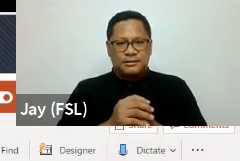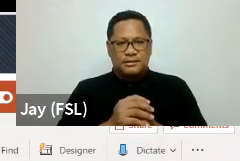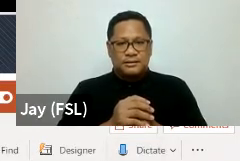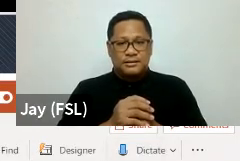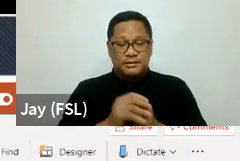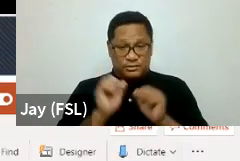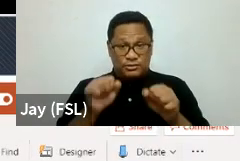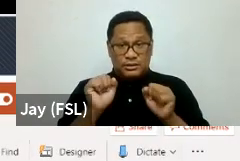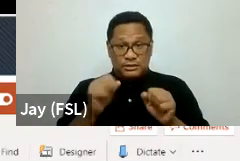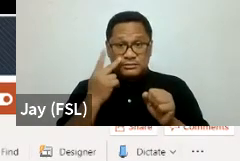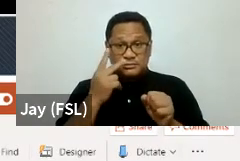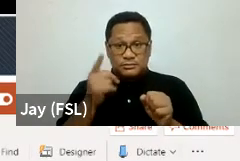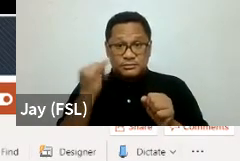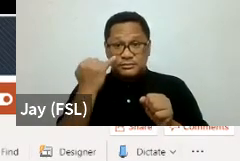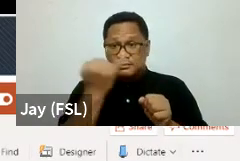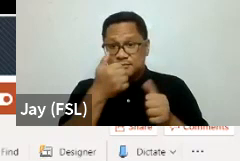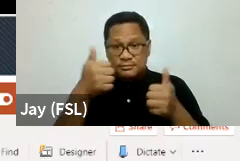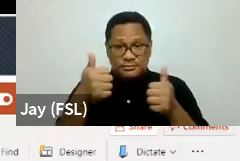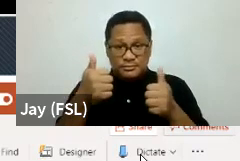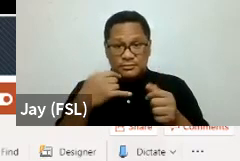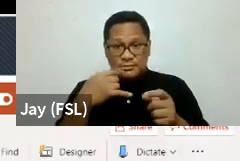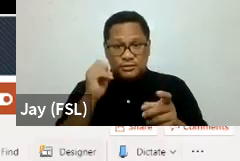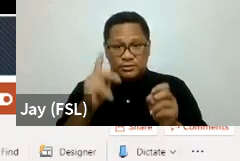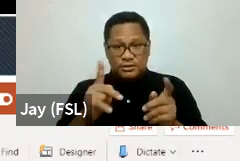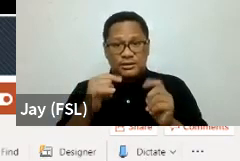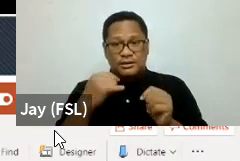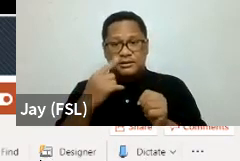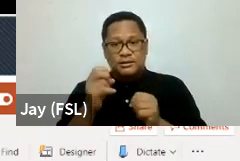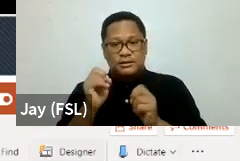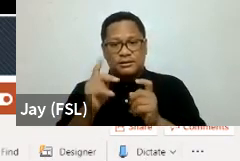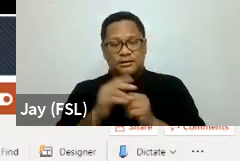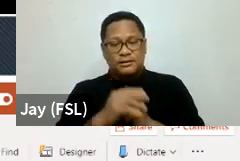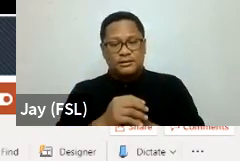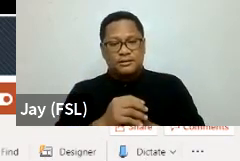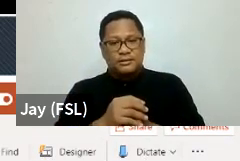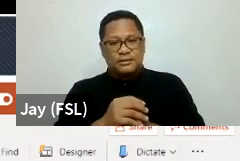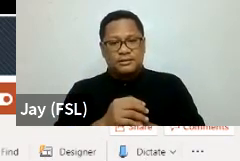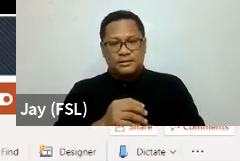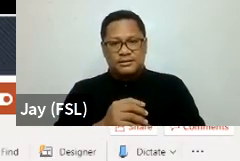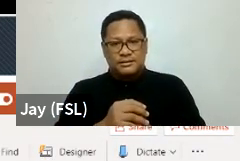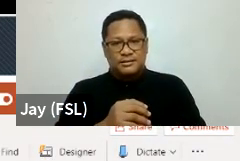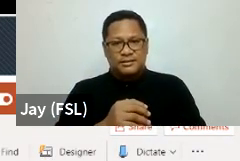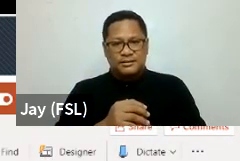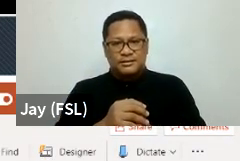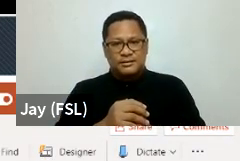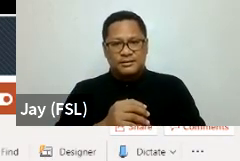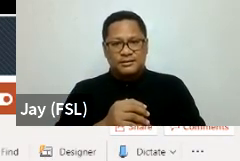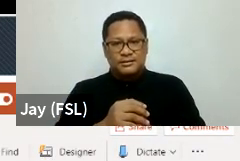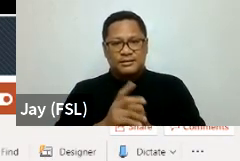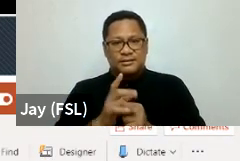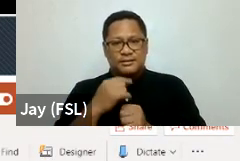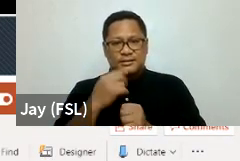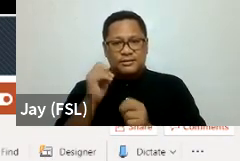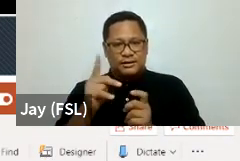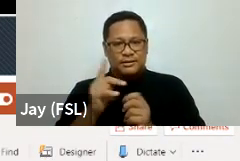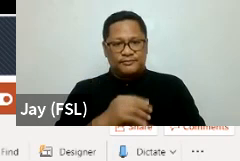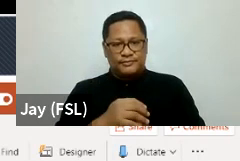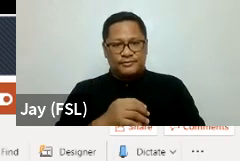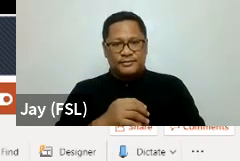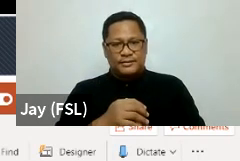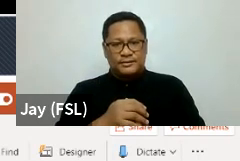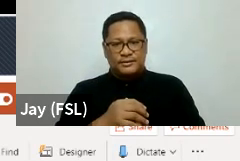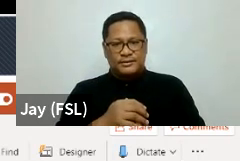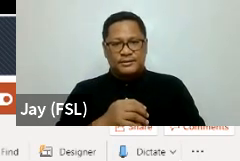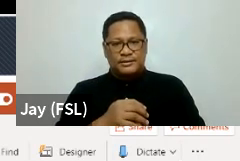Nakikita niyo ba si Jay? Yes, sir. While, sige. Nasa right corner siya, lower. Nasa right corner siya, sige. Oh, kasi lower. Hindi ko